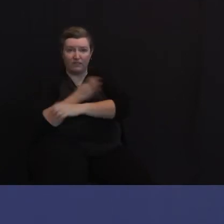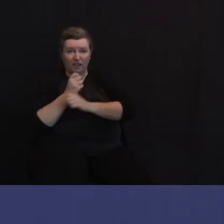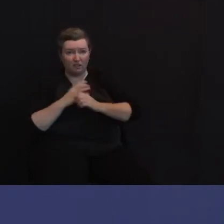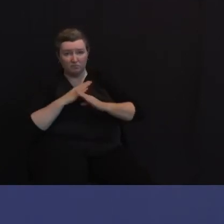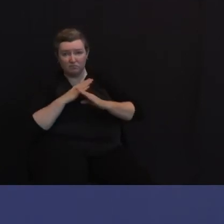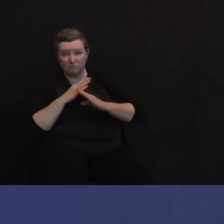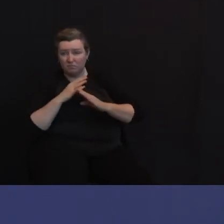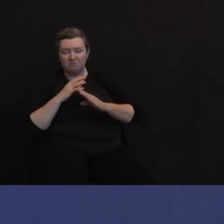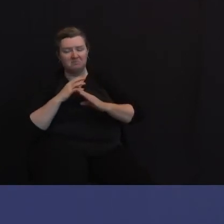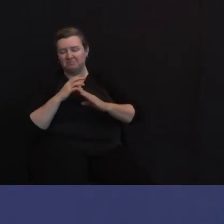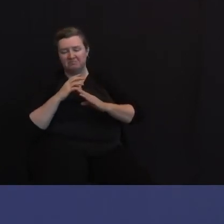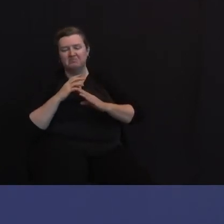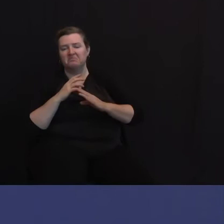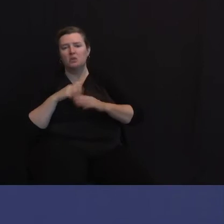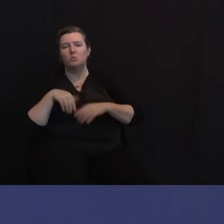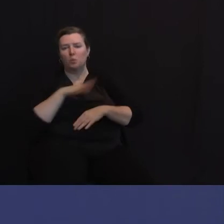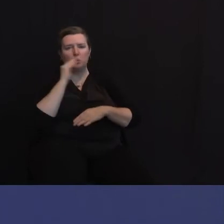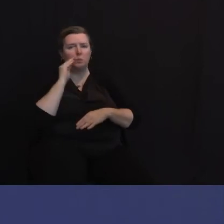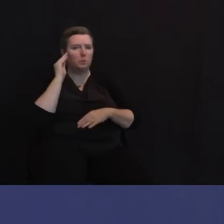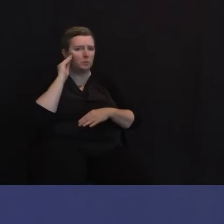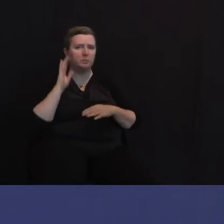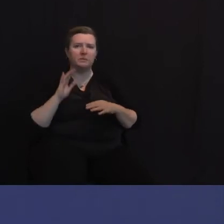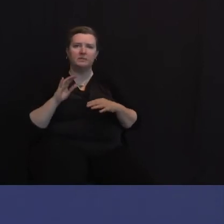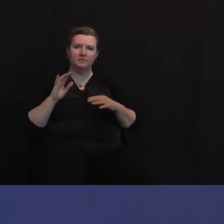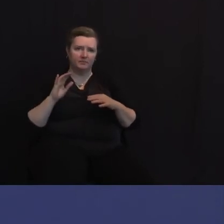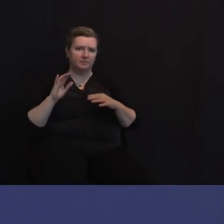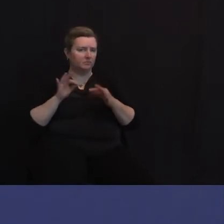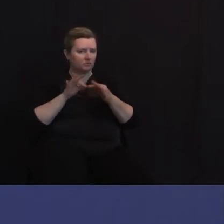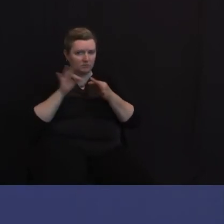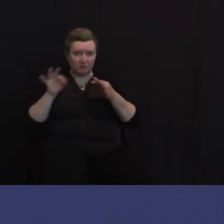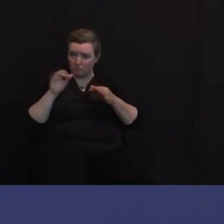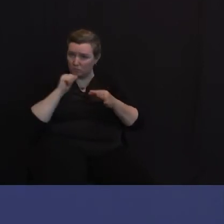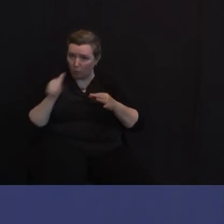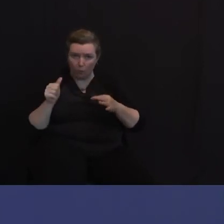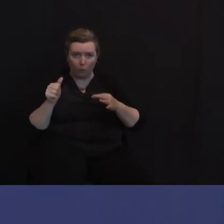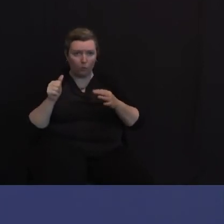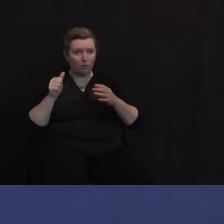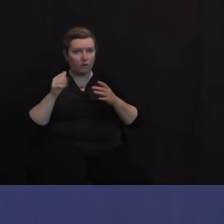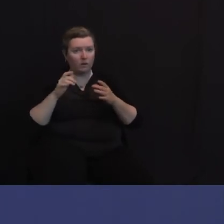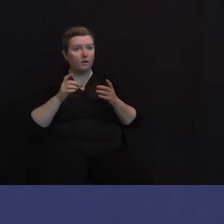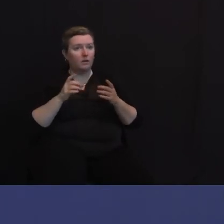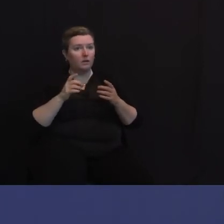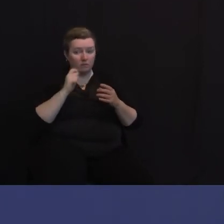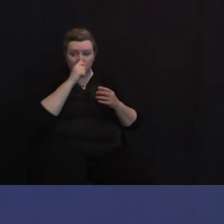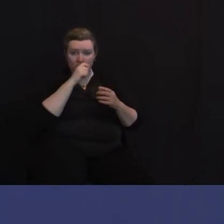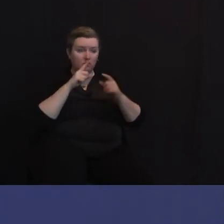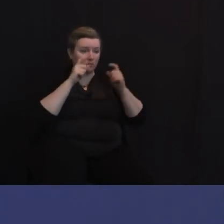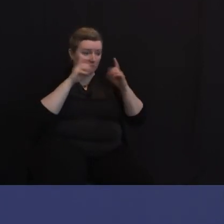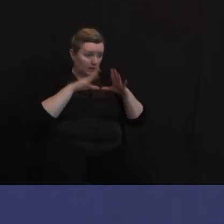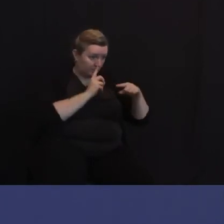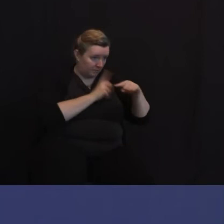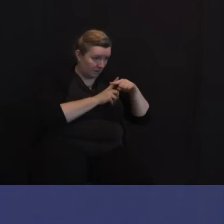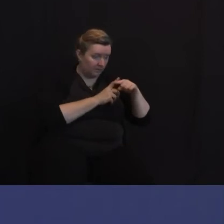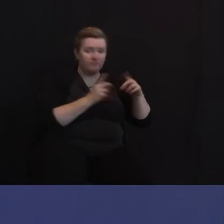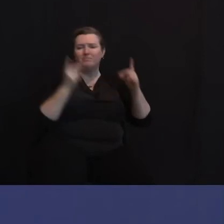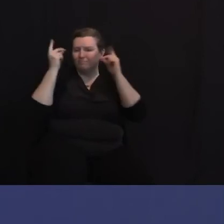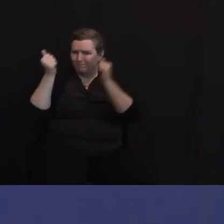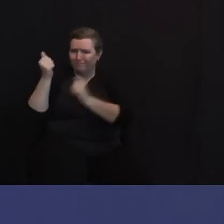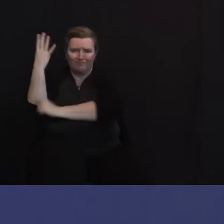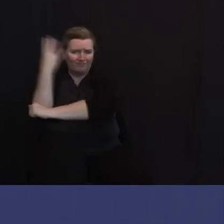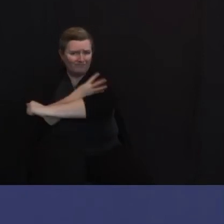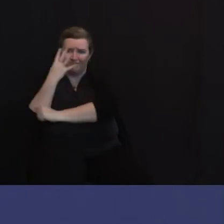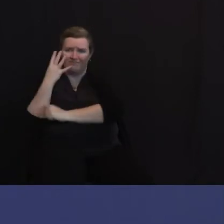essence, and I guess level of symptom is of the essence, right? So early on when you've tested positive, and also that you're either asymptomatic